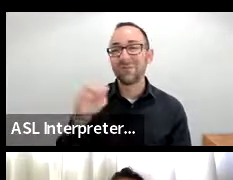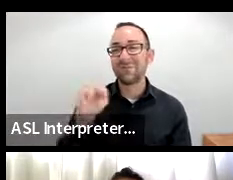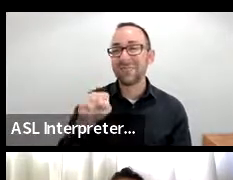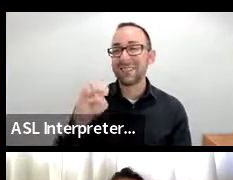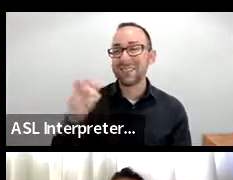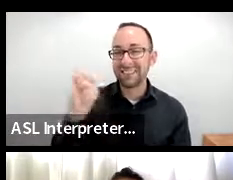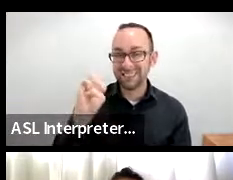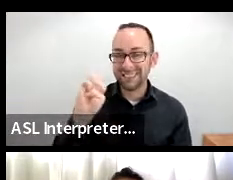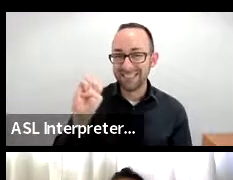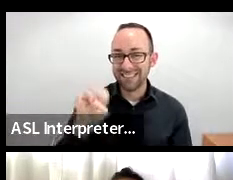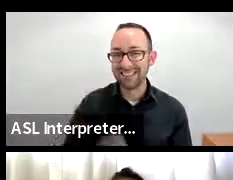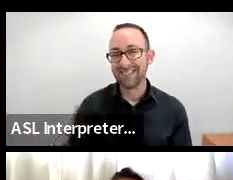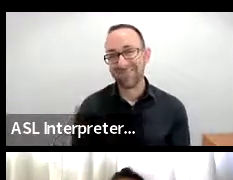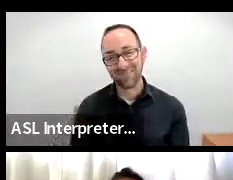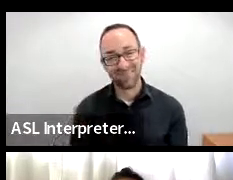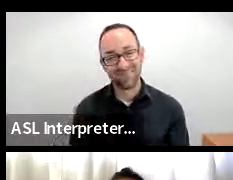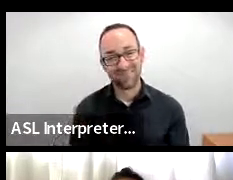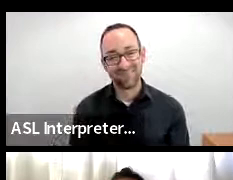Mrs. E,